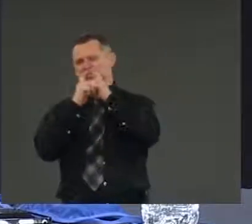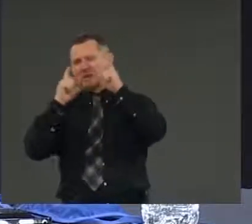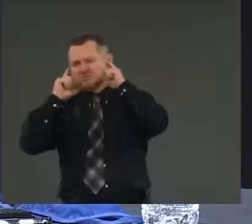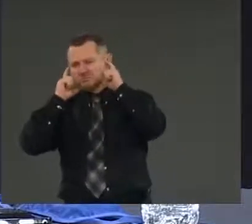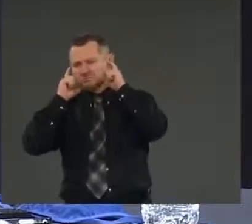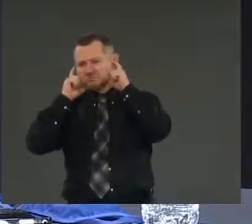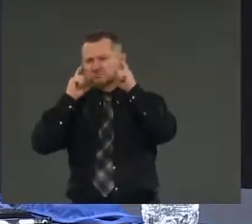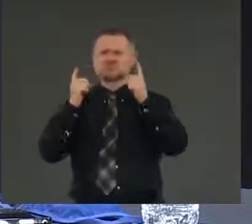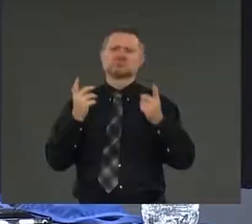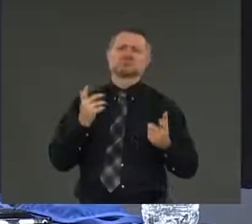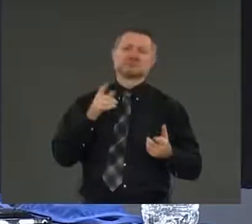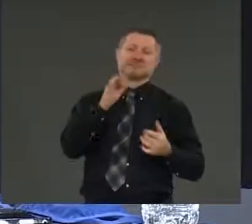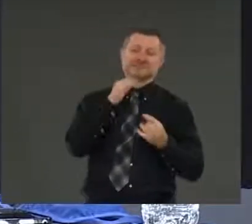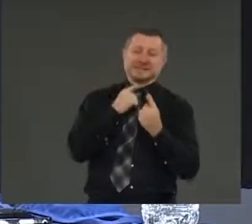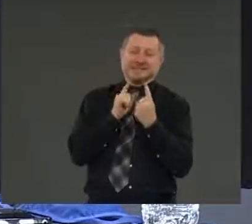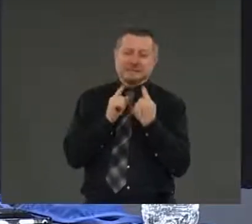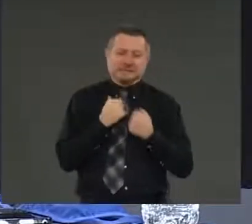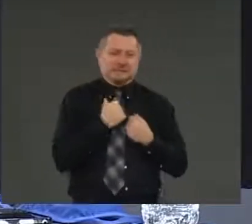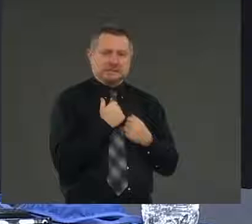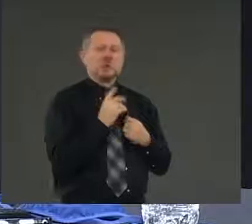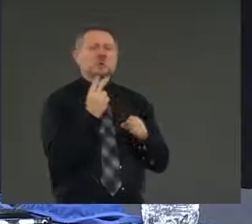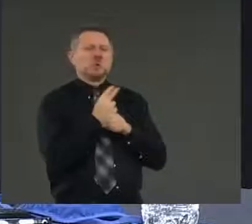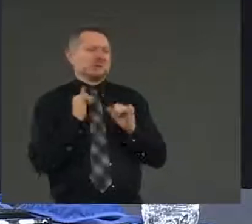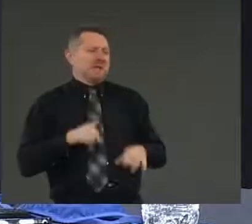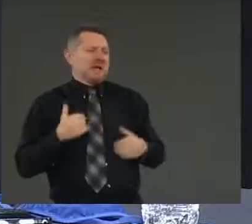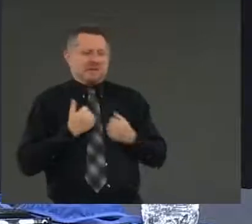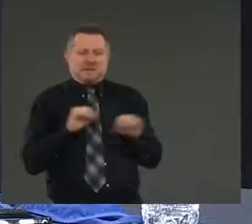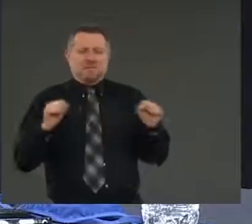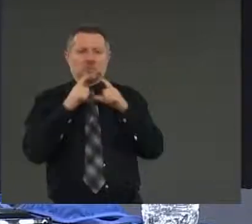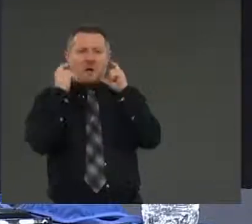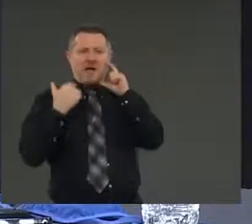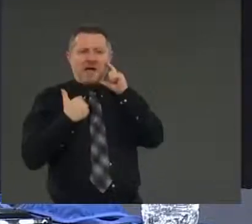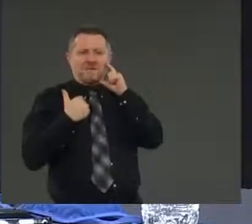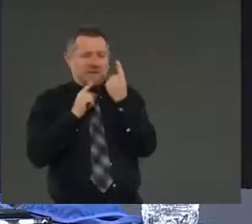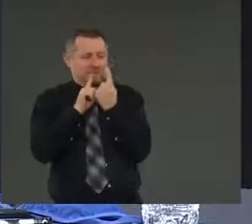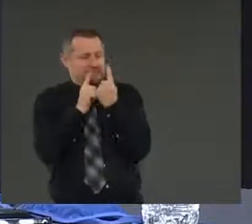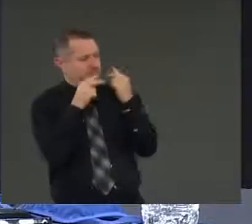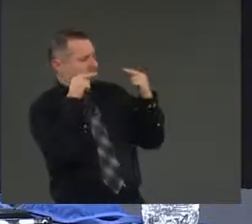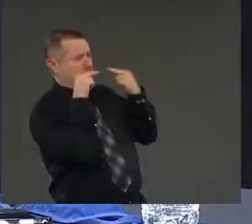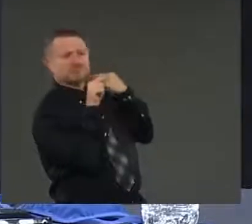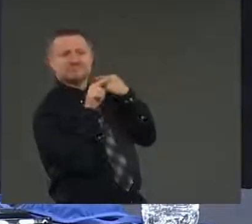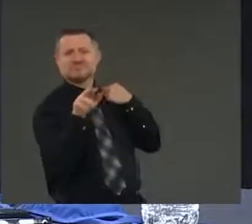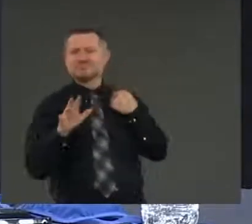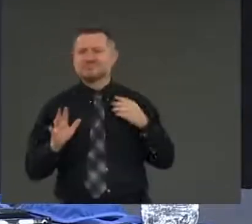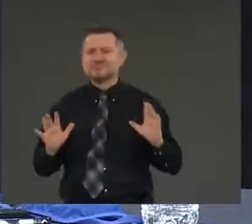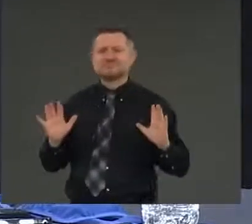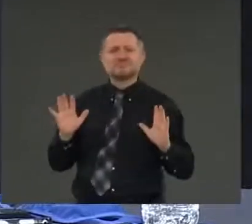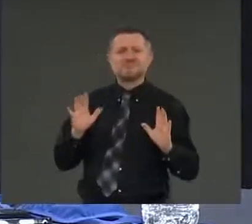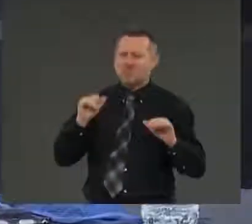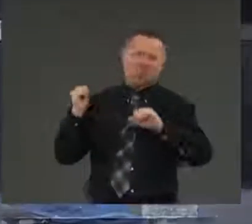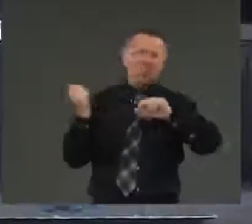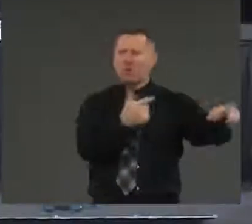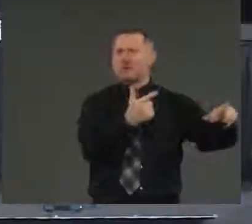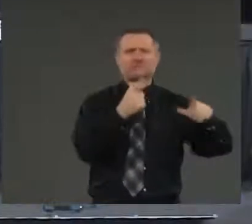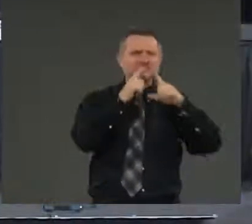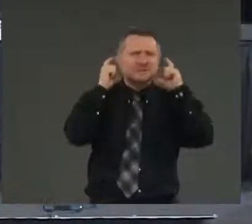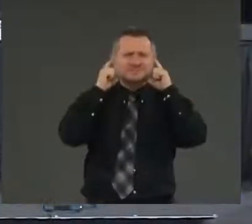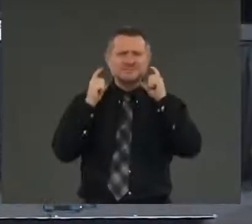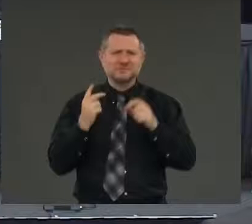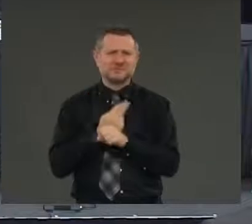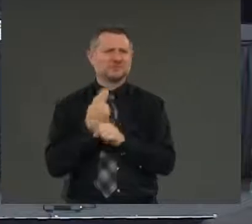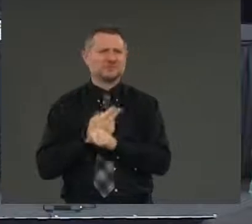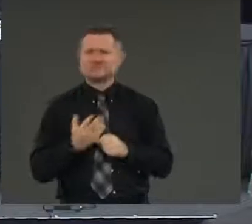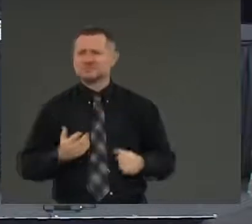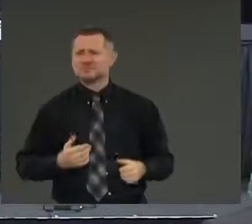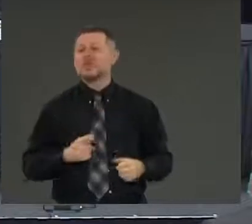not socially distanced, has been safe. That's what we're encouraging in all of our guidelines, and that will be consistent with the MTA. Yeah. Concerned that the nature